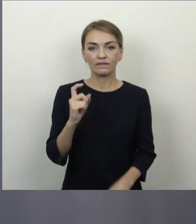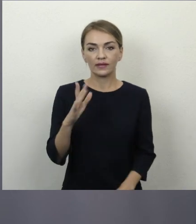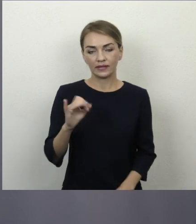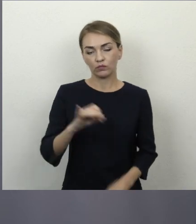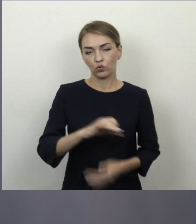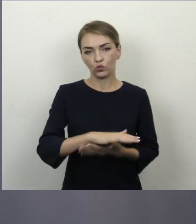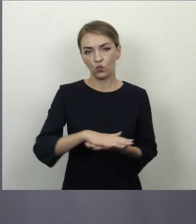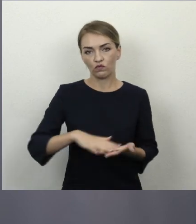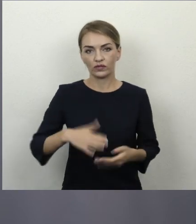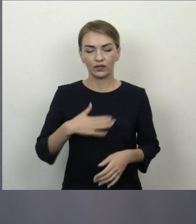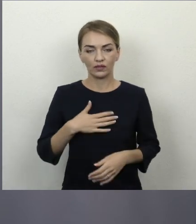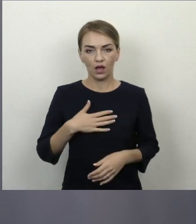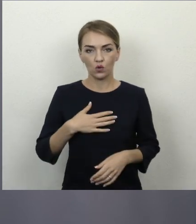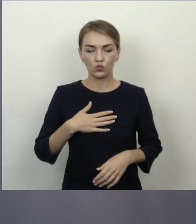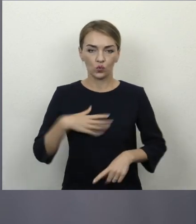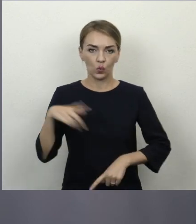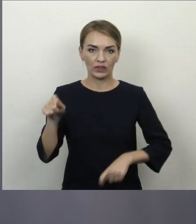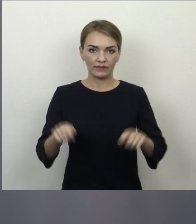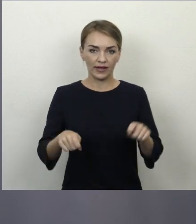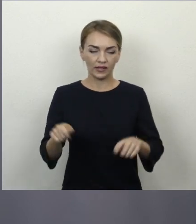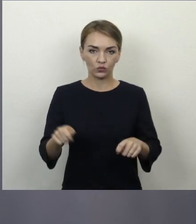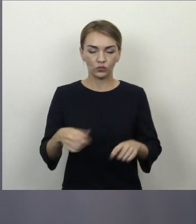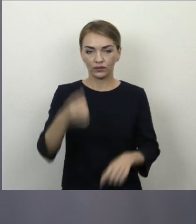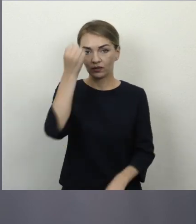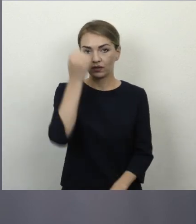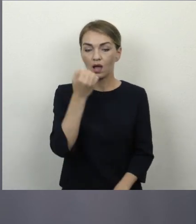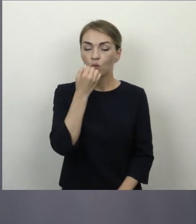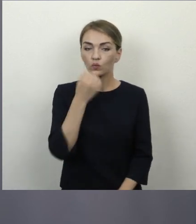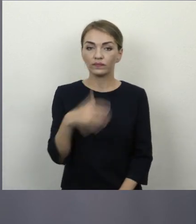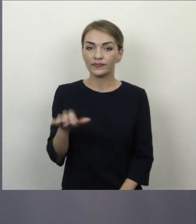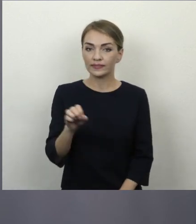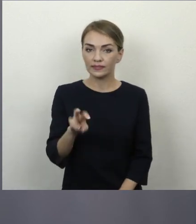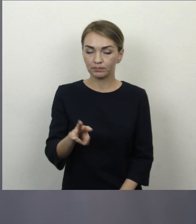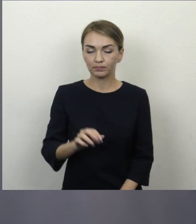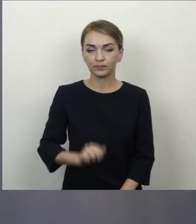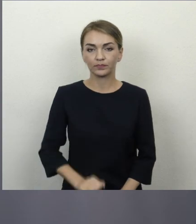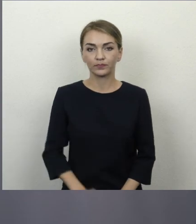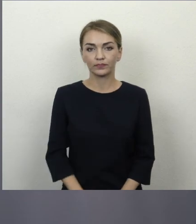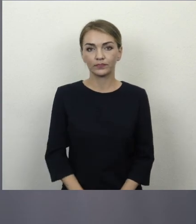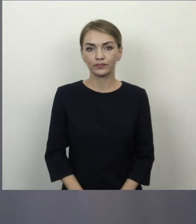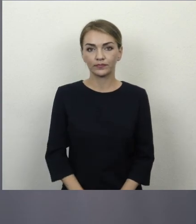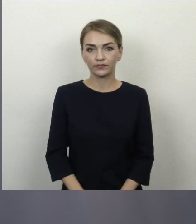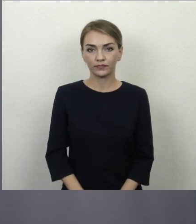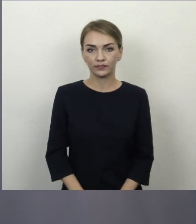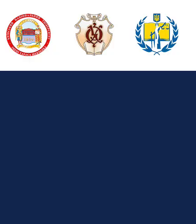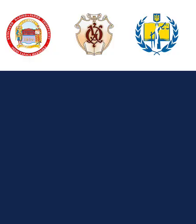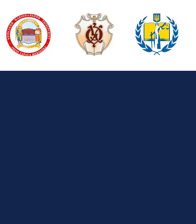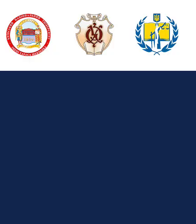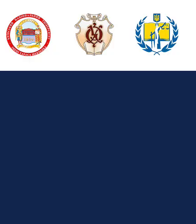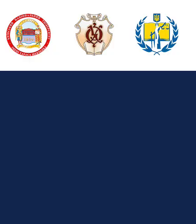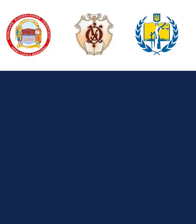let's take a 10-minute break and we'll continue then. Thank you to all of you.